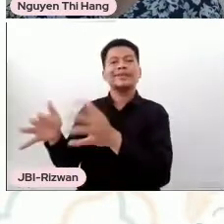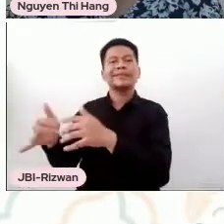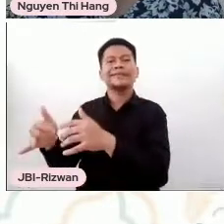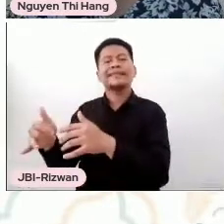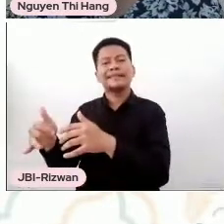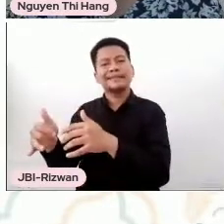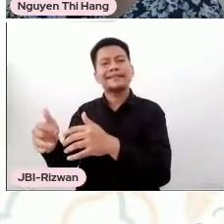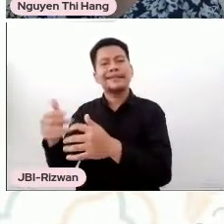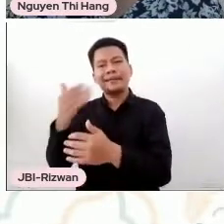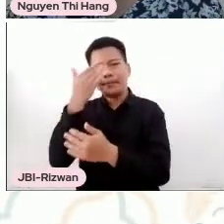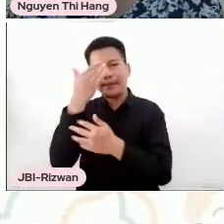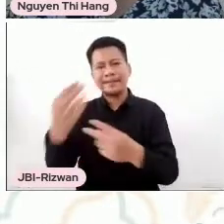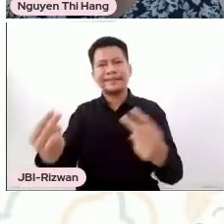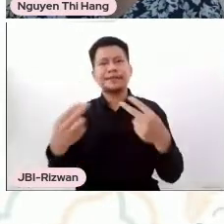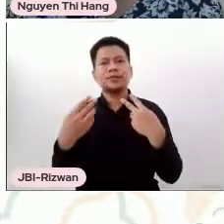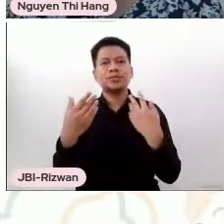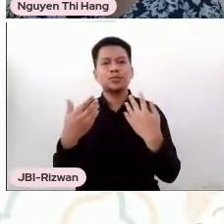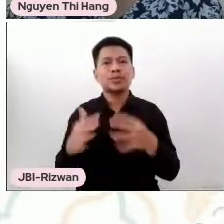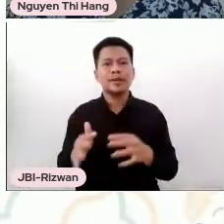have the time